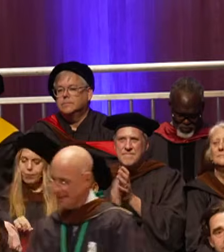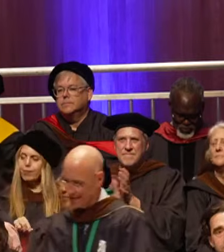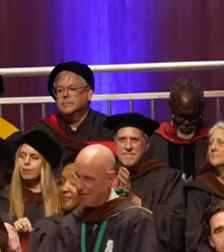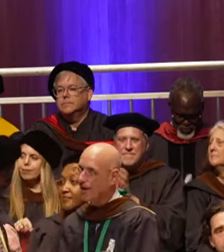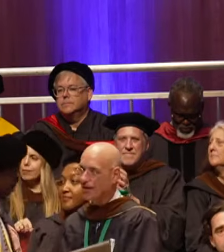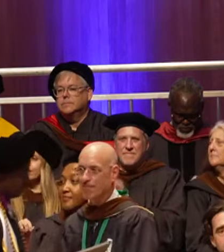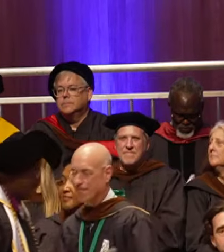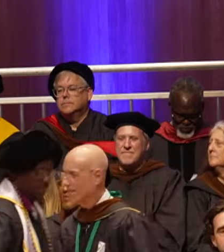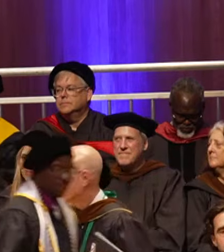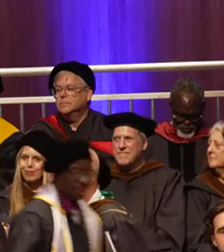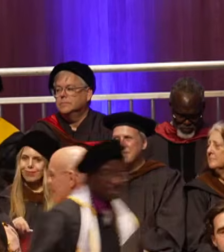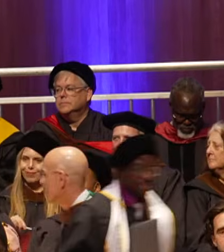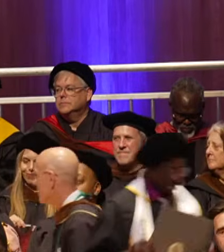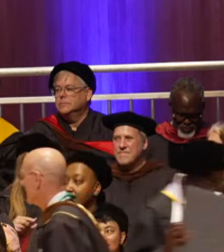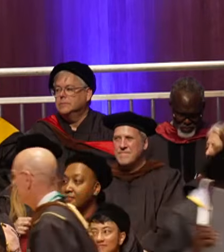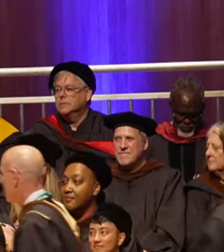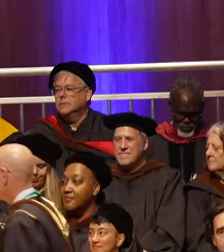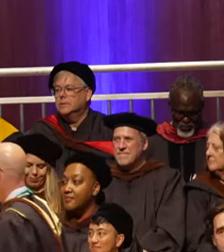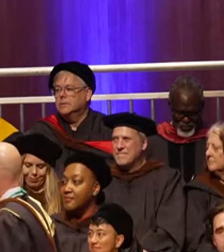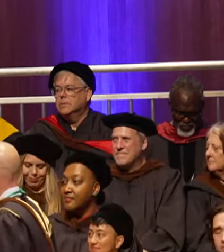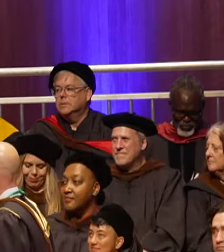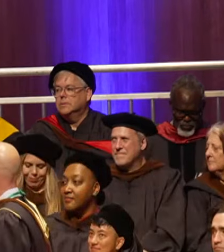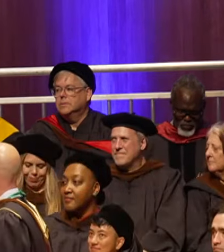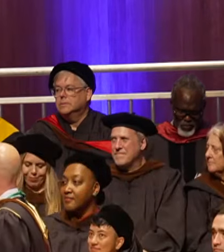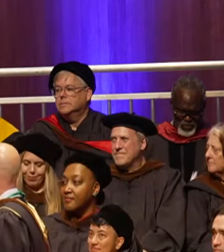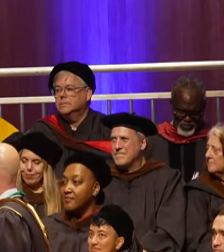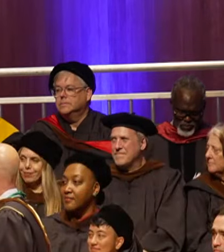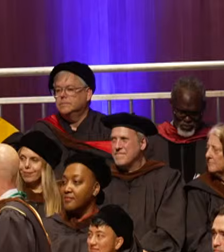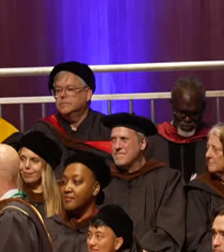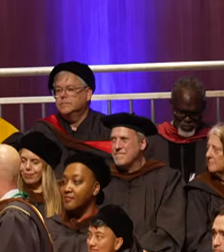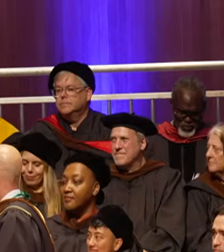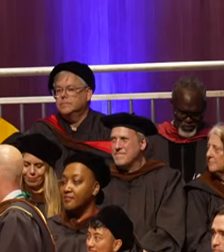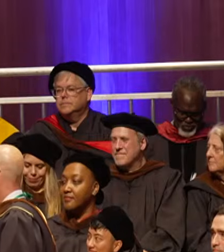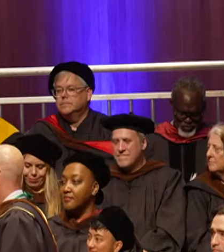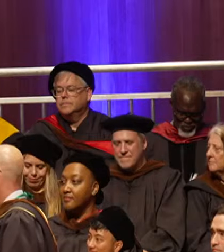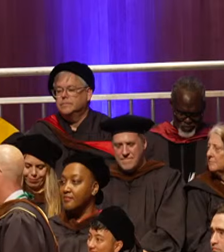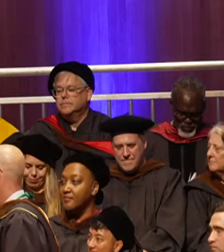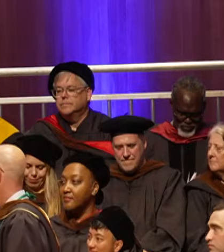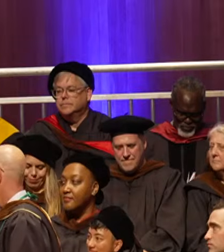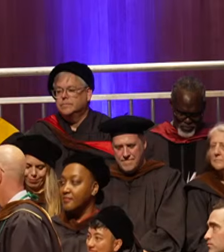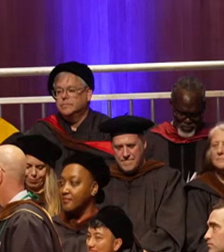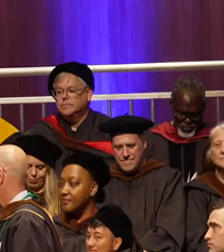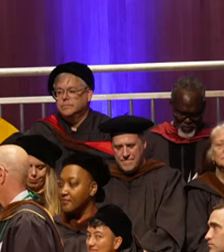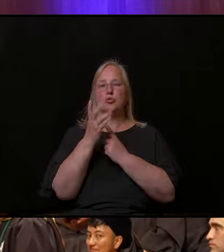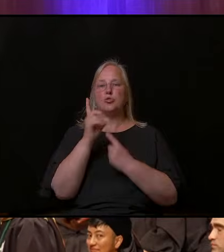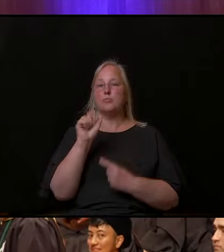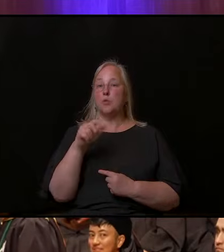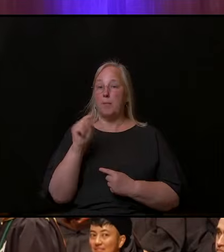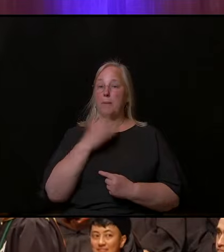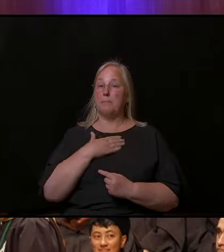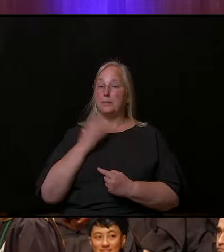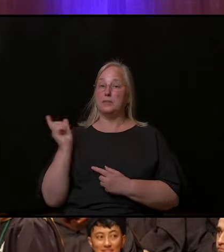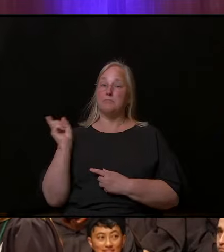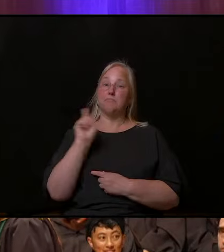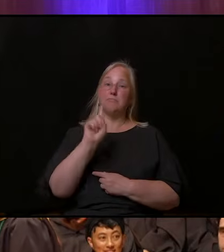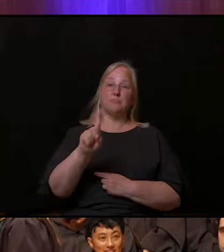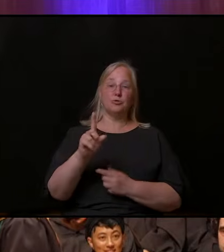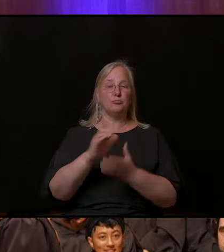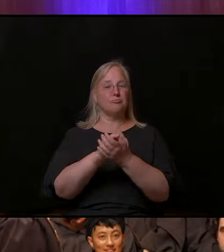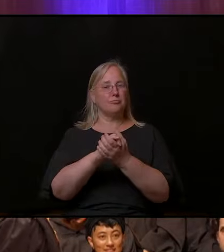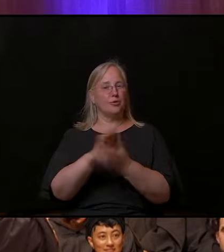Will Vicky Pass, Chair of the History of Art, Design, and Visual Culture Department, please come forward to congratulate your candidates?